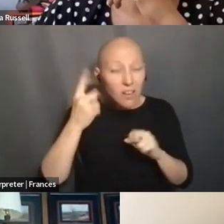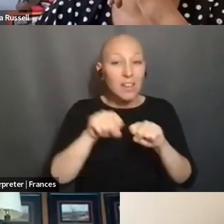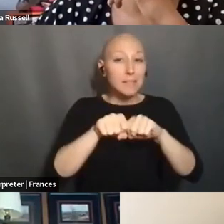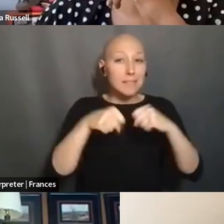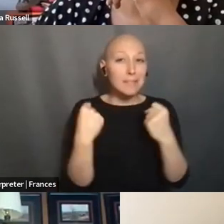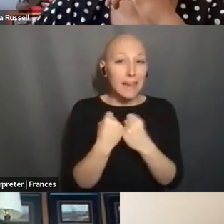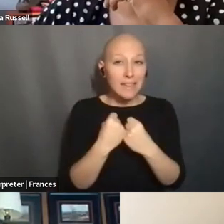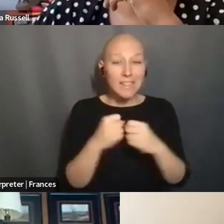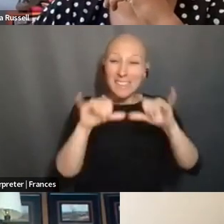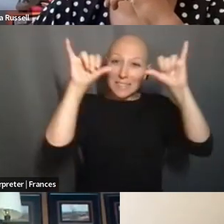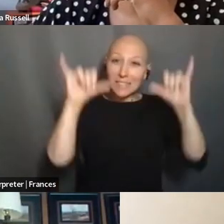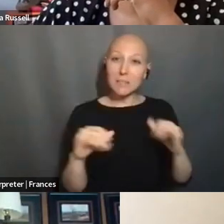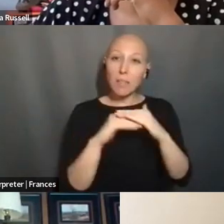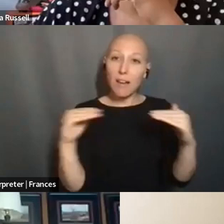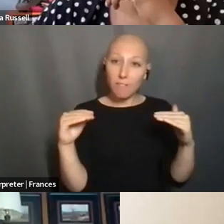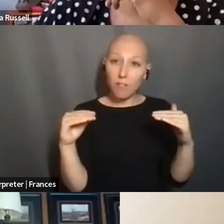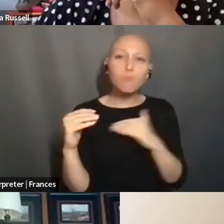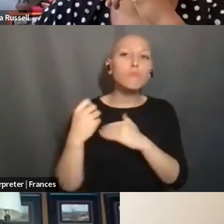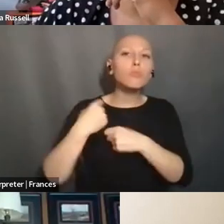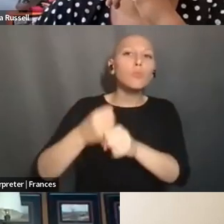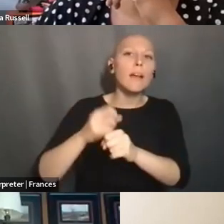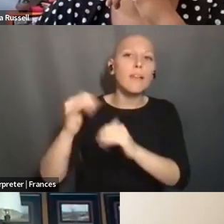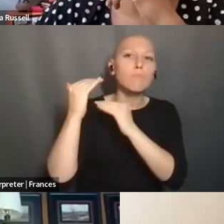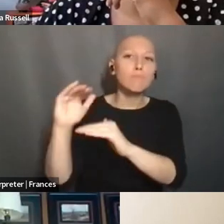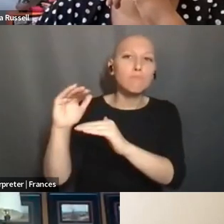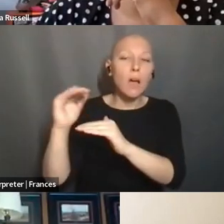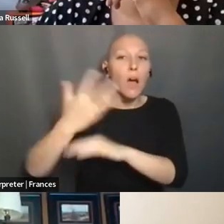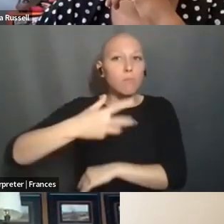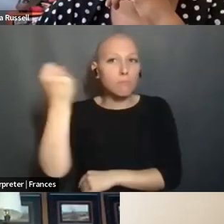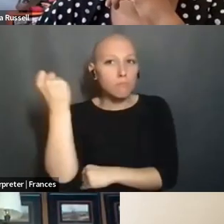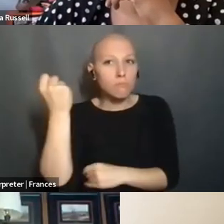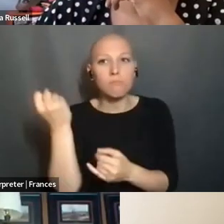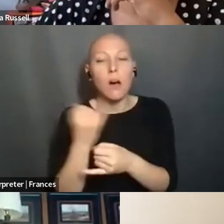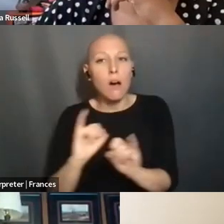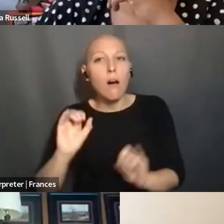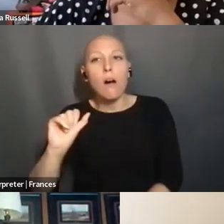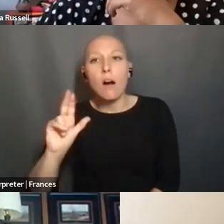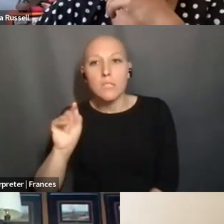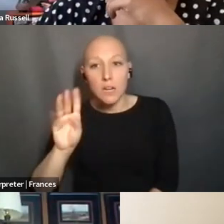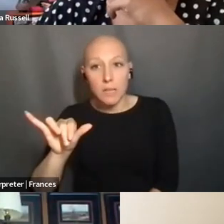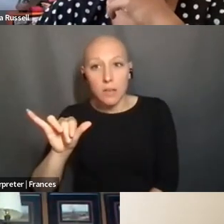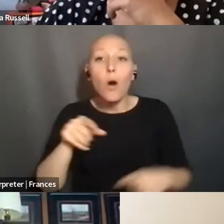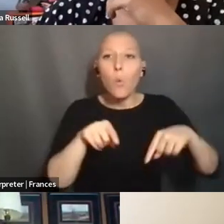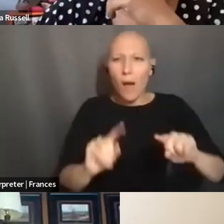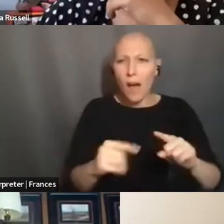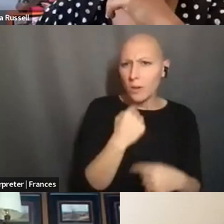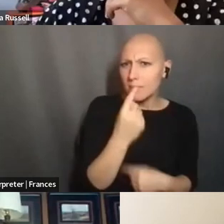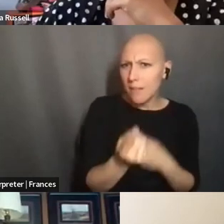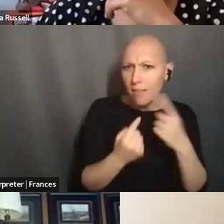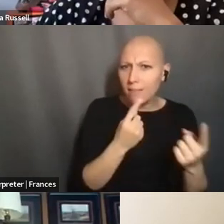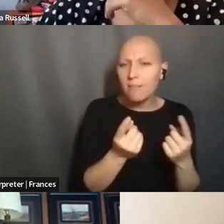of policies that do not support autonomy while we are constantly telling people that everything we're doing is about autonomy. So